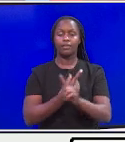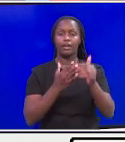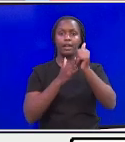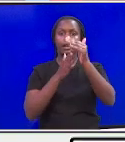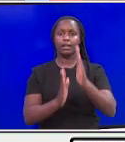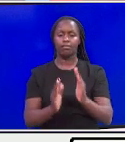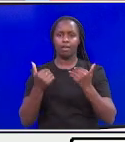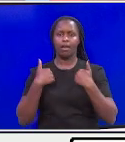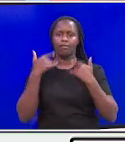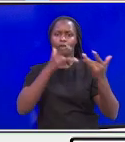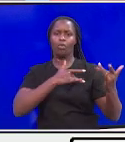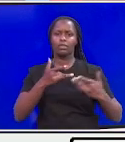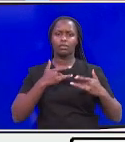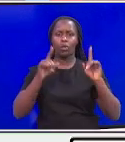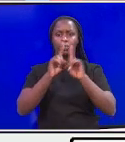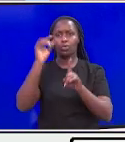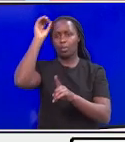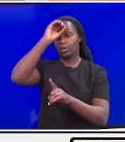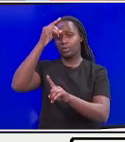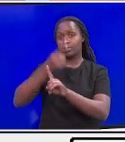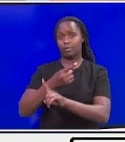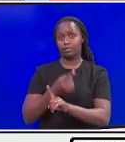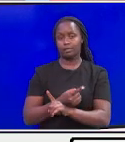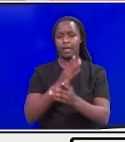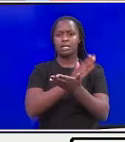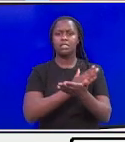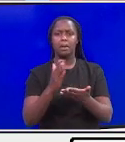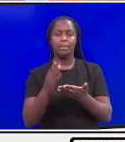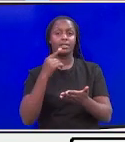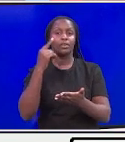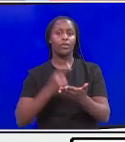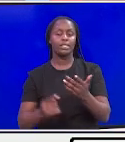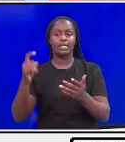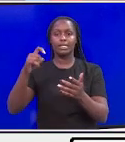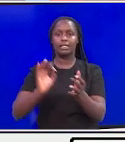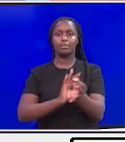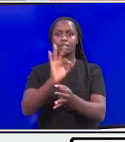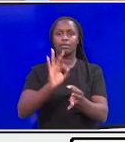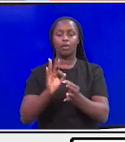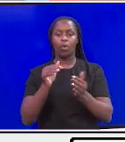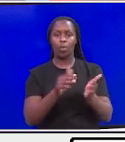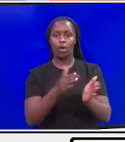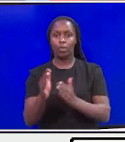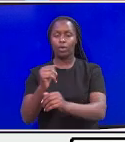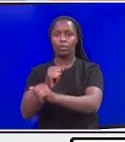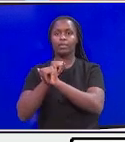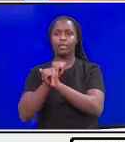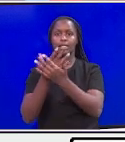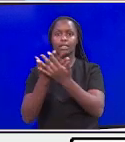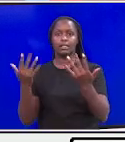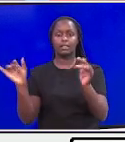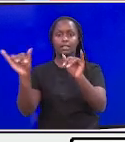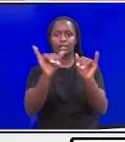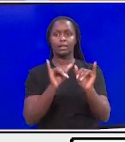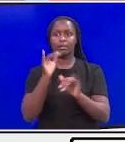a range of opinion about the incident, with some announcing specific measures to prevent such tragedies in the future. Our